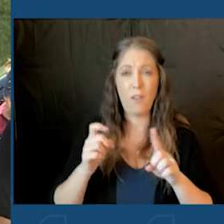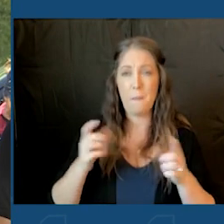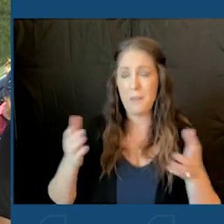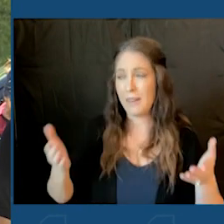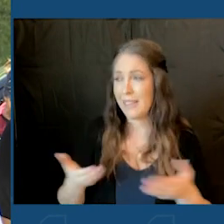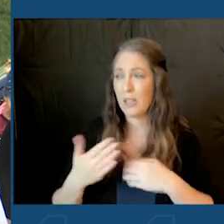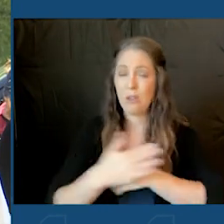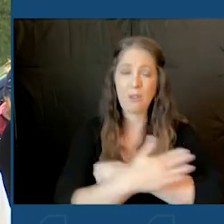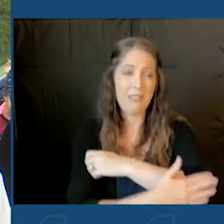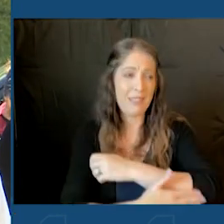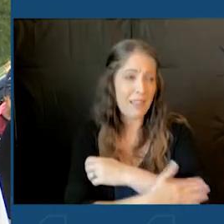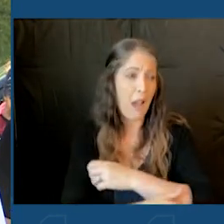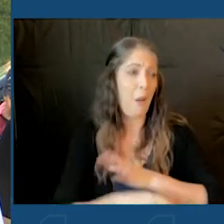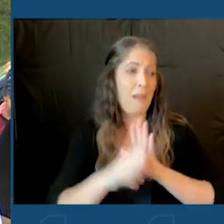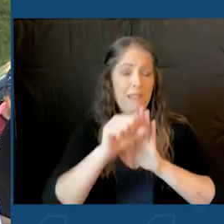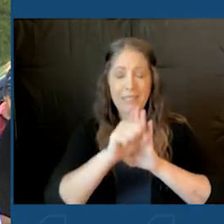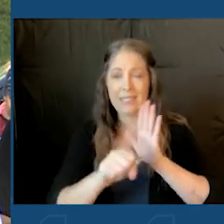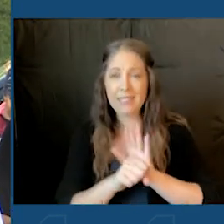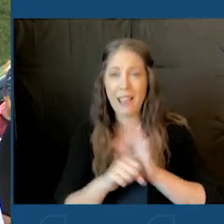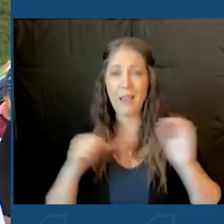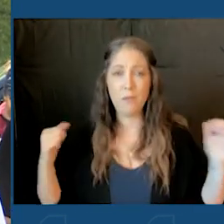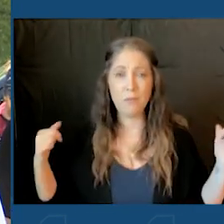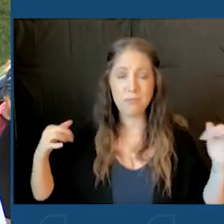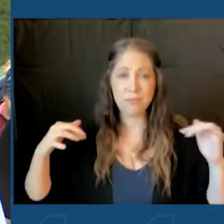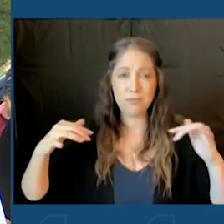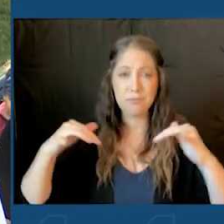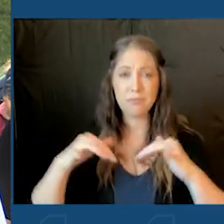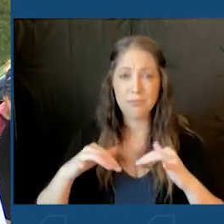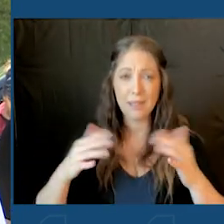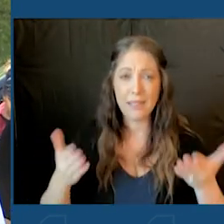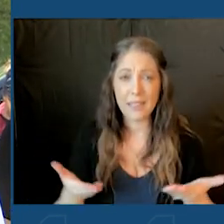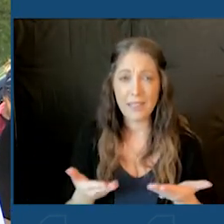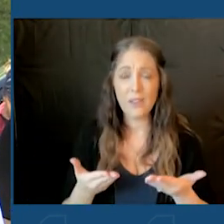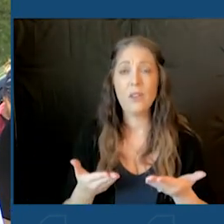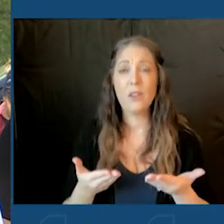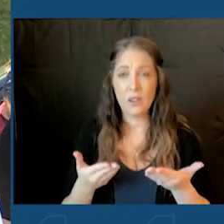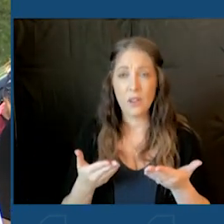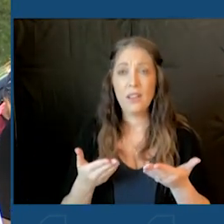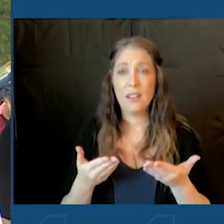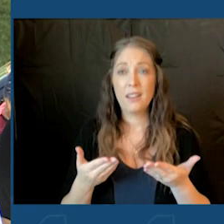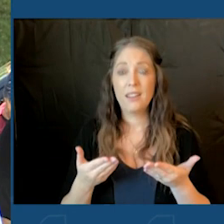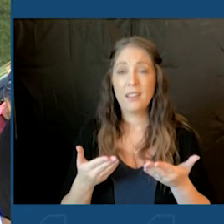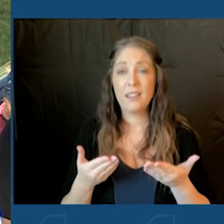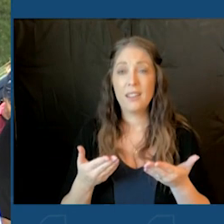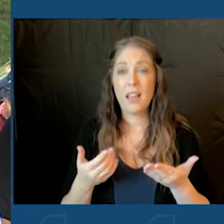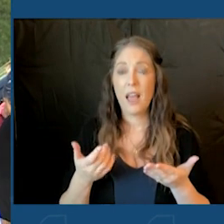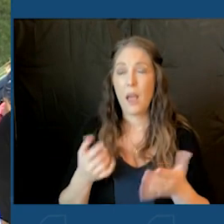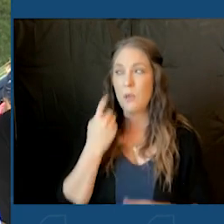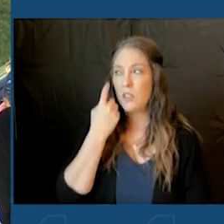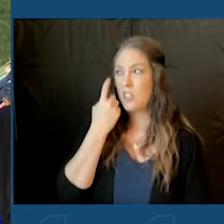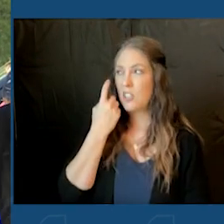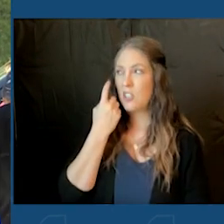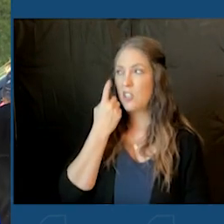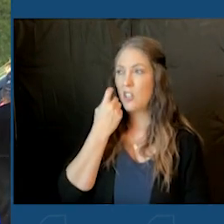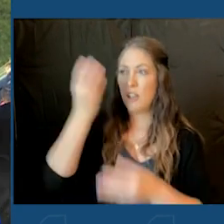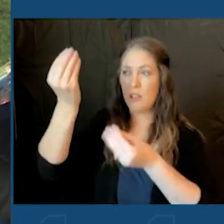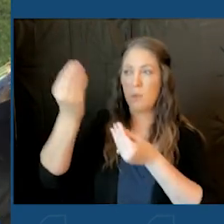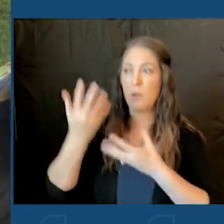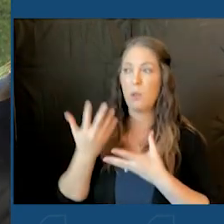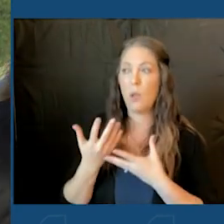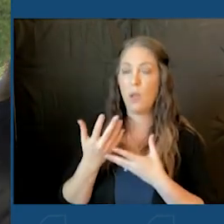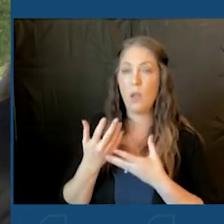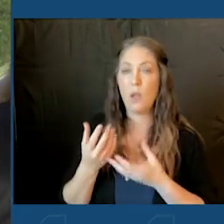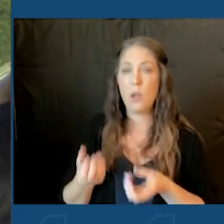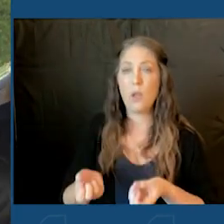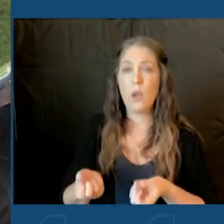from the state, to the point that there are, I was just told earlier, there are so many bottles of